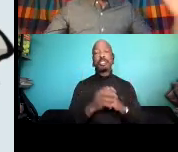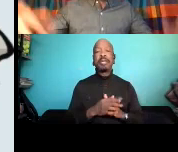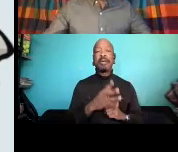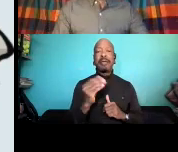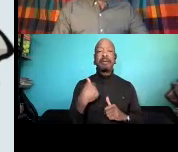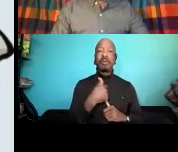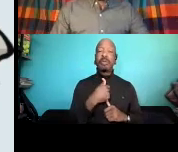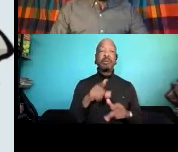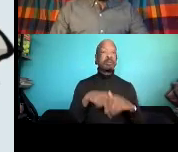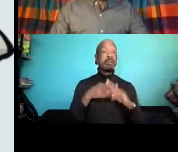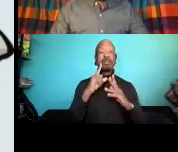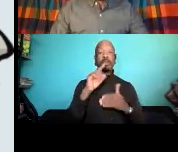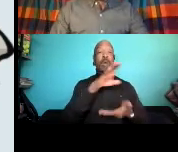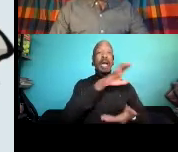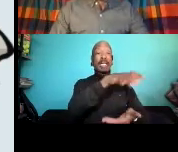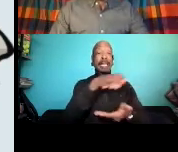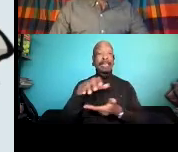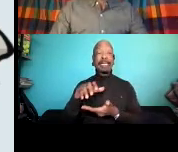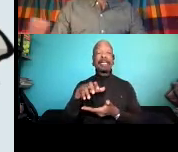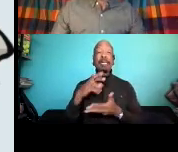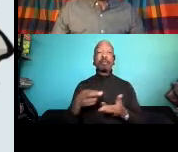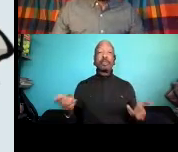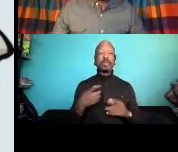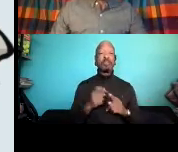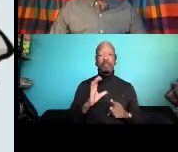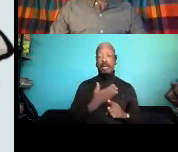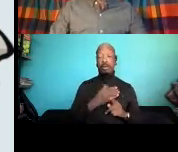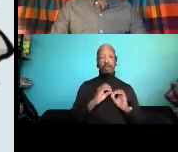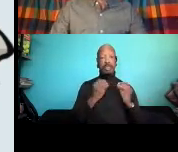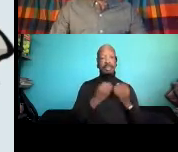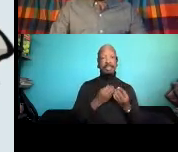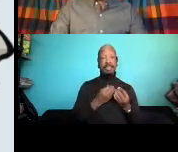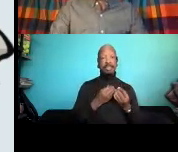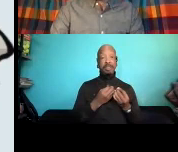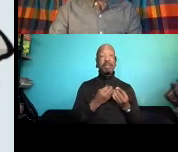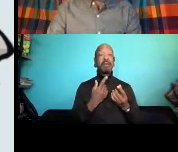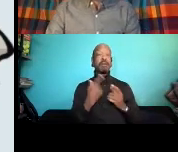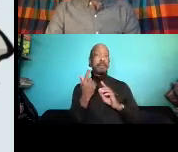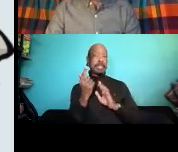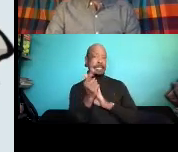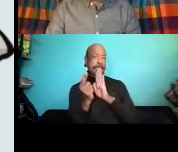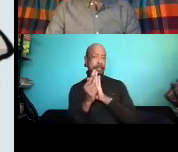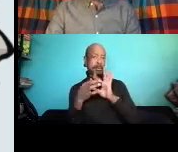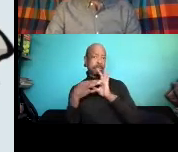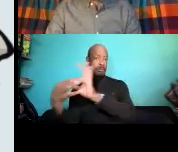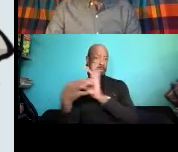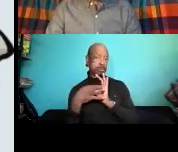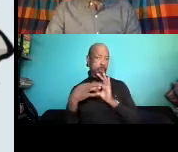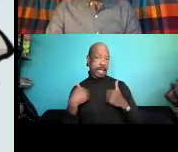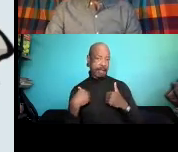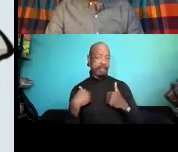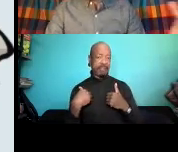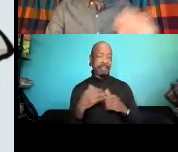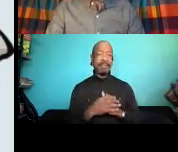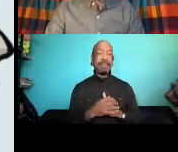starting to collect all of our resources from across our organization, the legal fellows that we have working at SELC, and